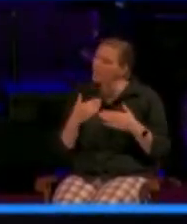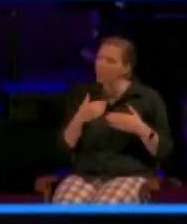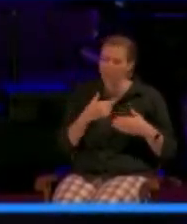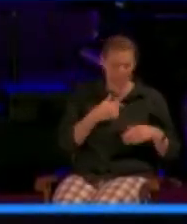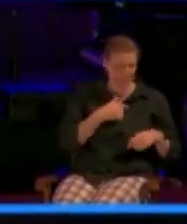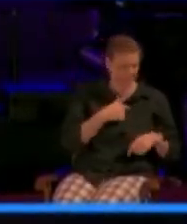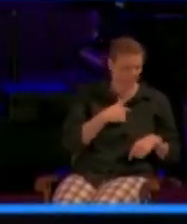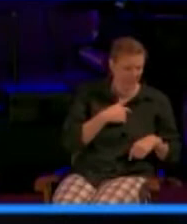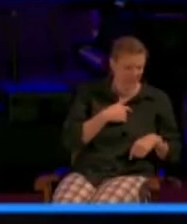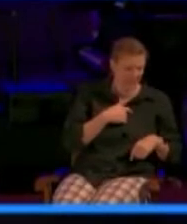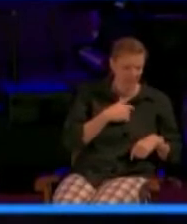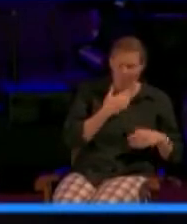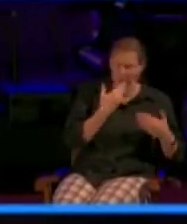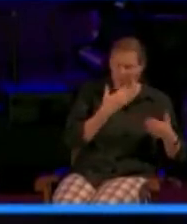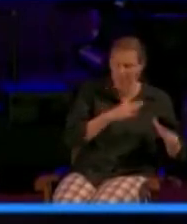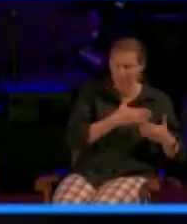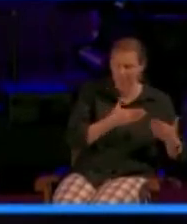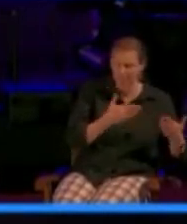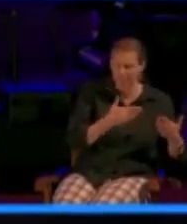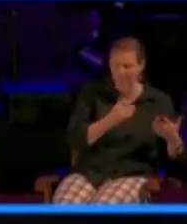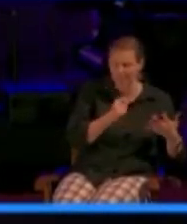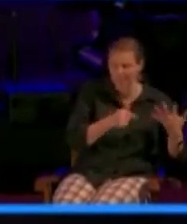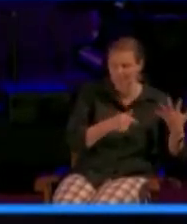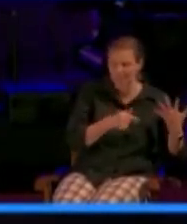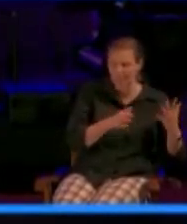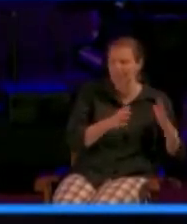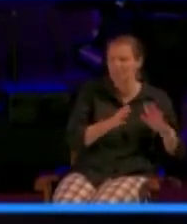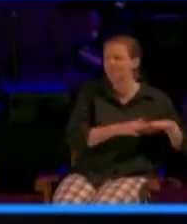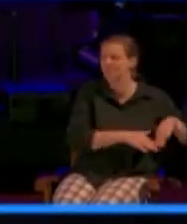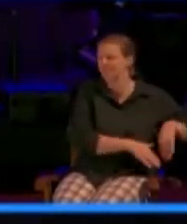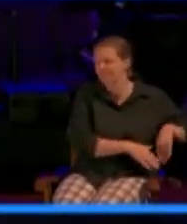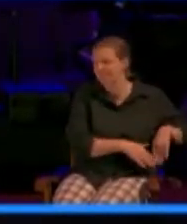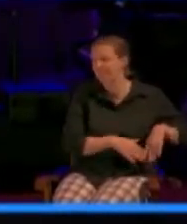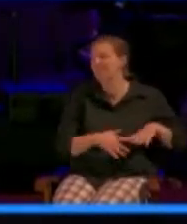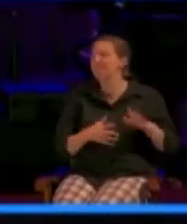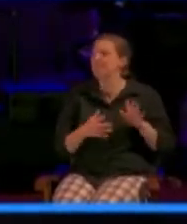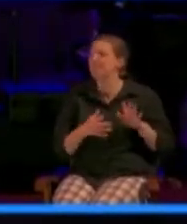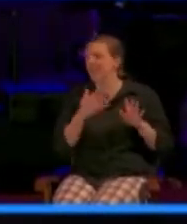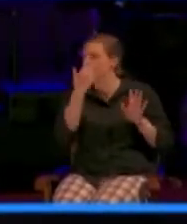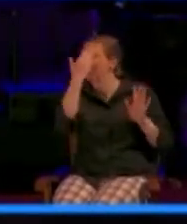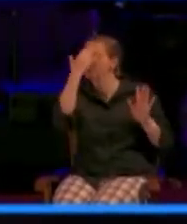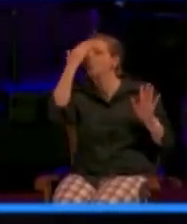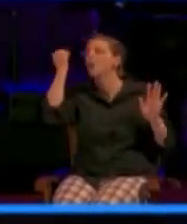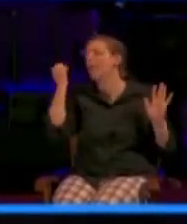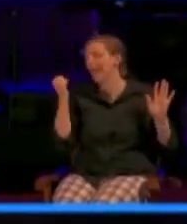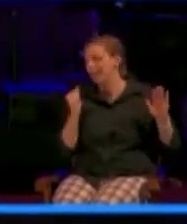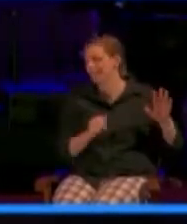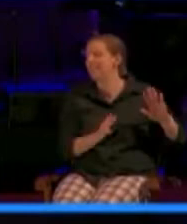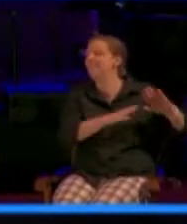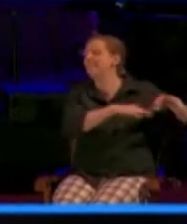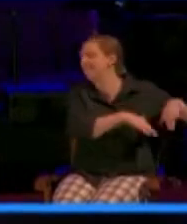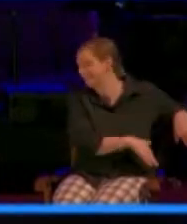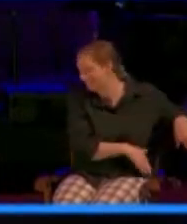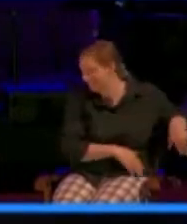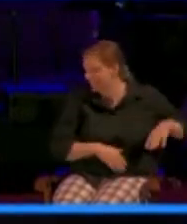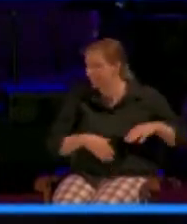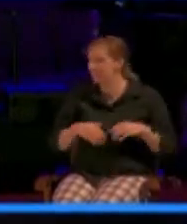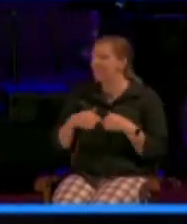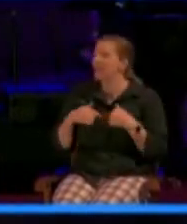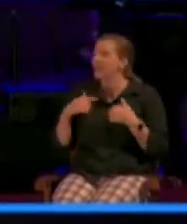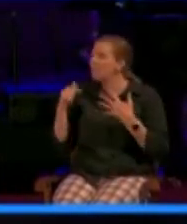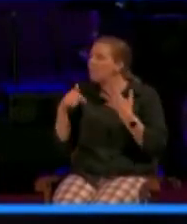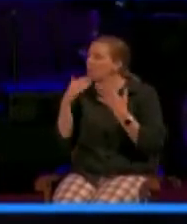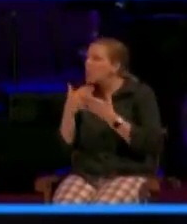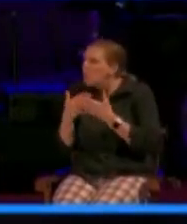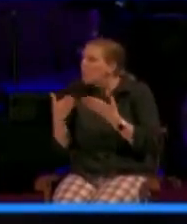in our life. And this man was no exception. Jesus knew that. That's why I think poses this question, why